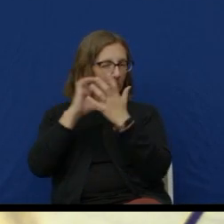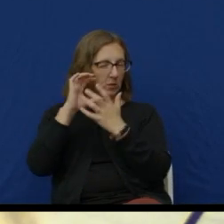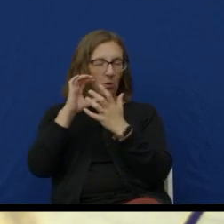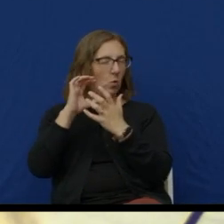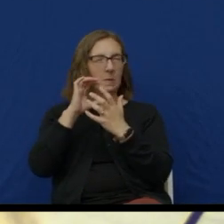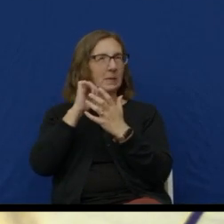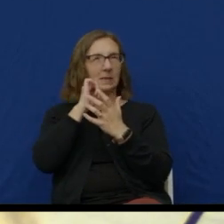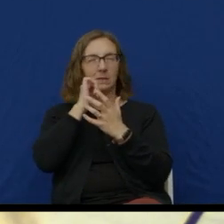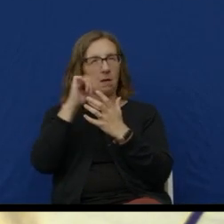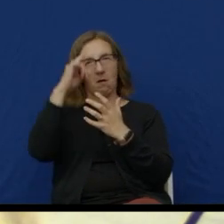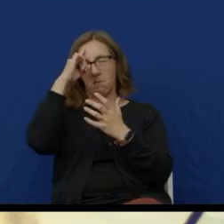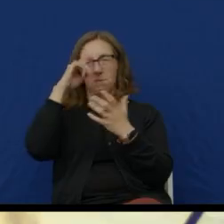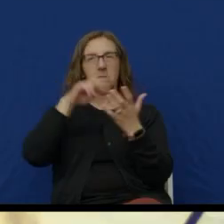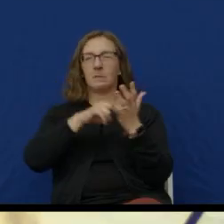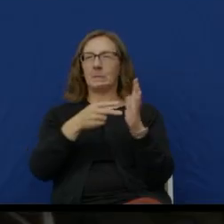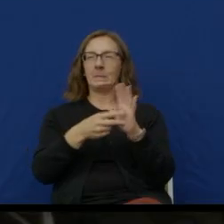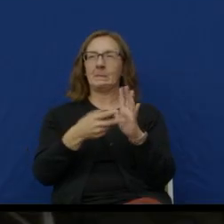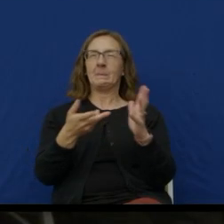to say.